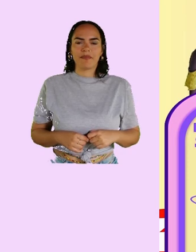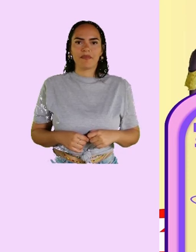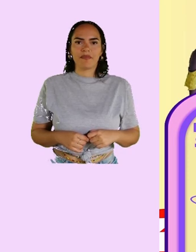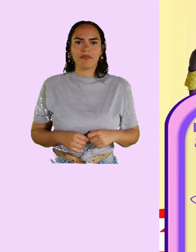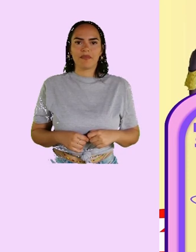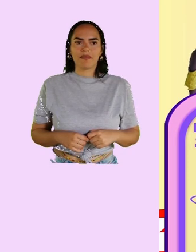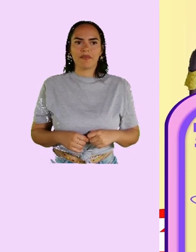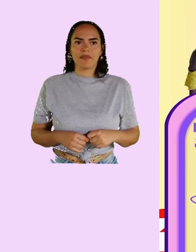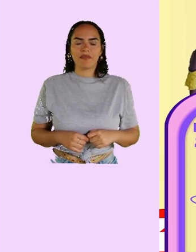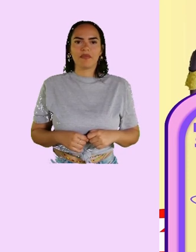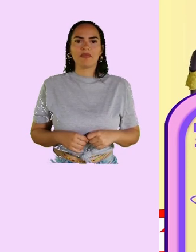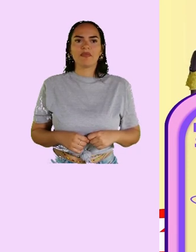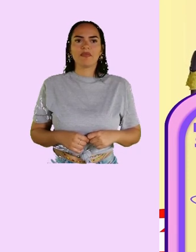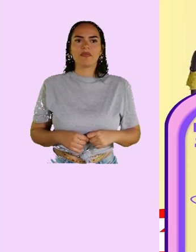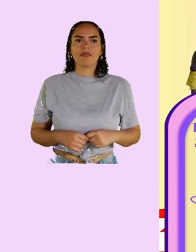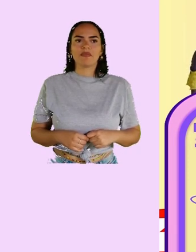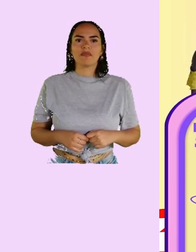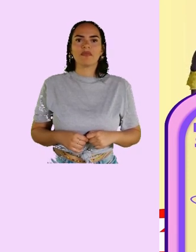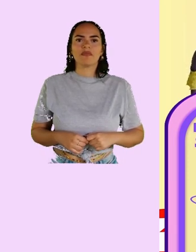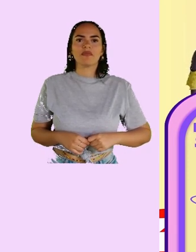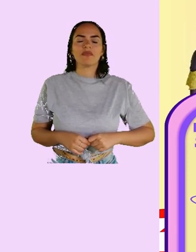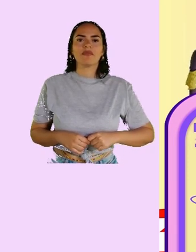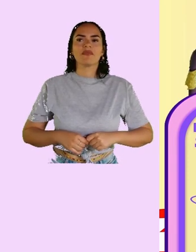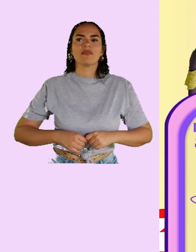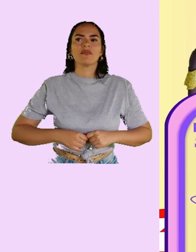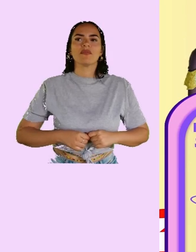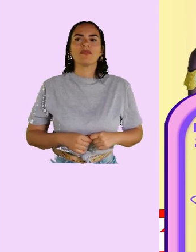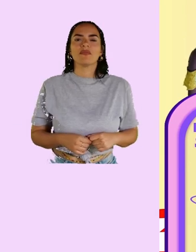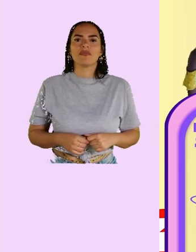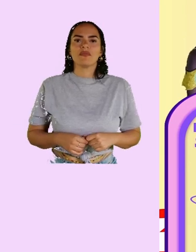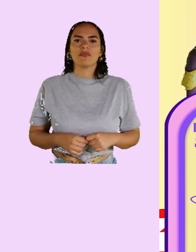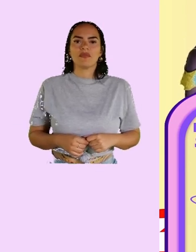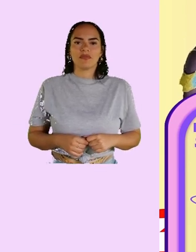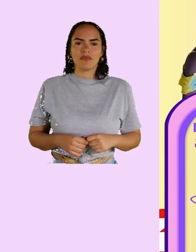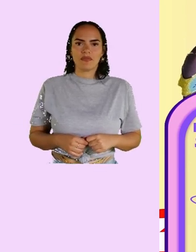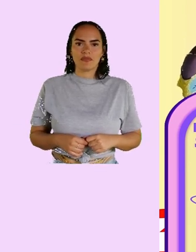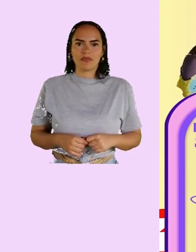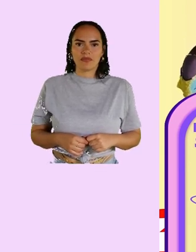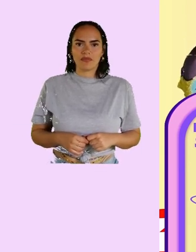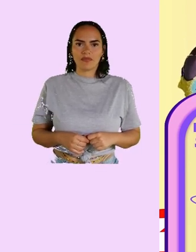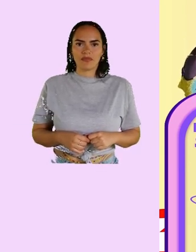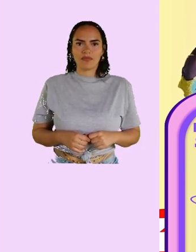Still, very impressive, Himbo Samir. 5 out of 6 is almost a perfect score.